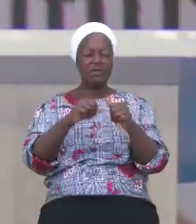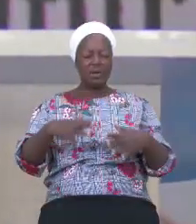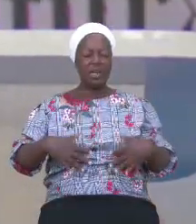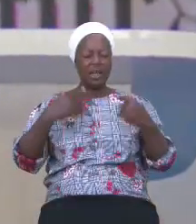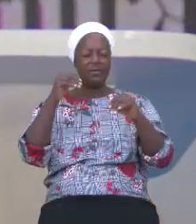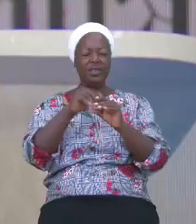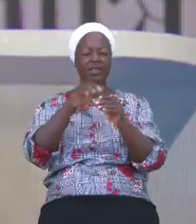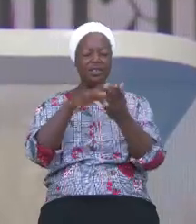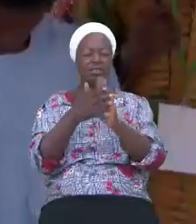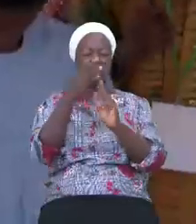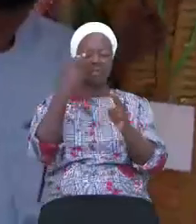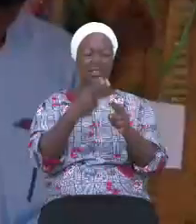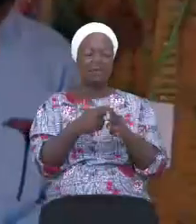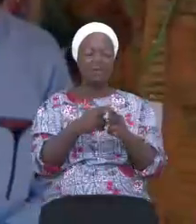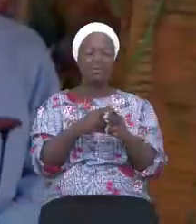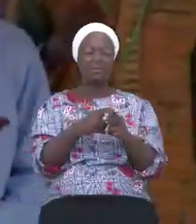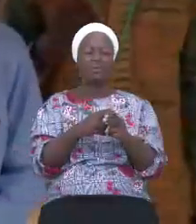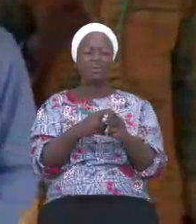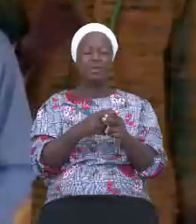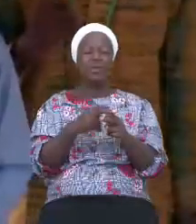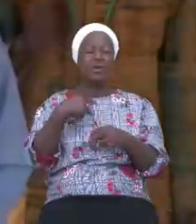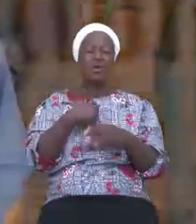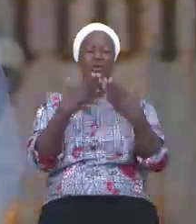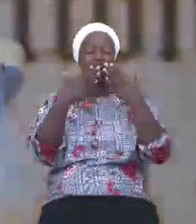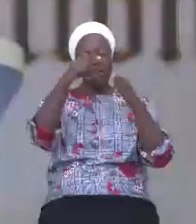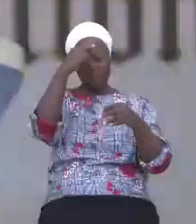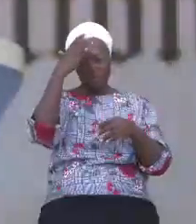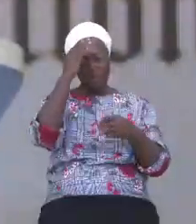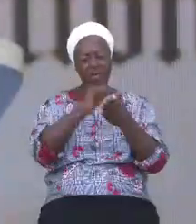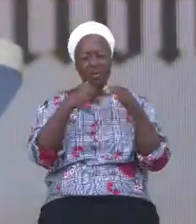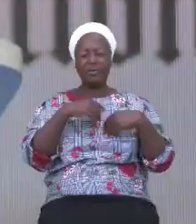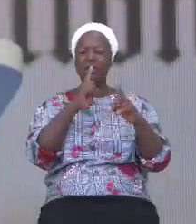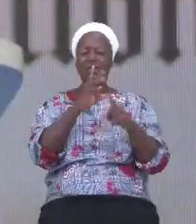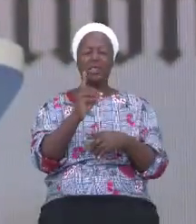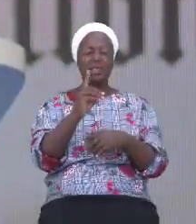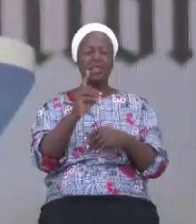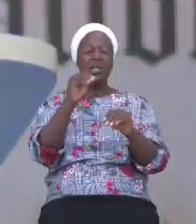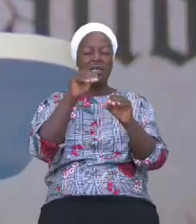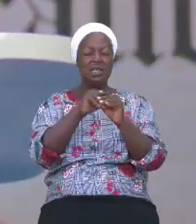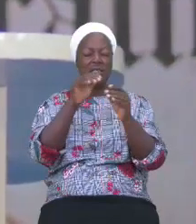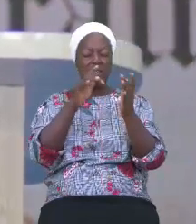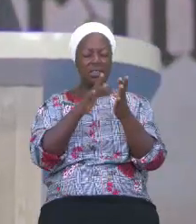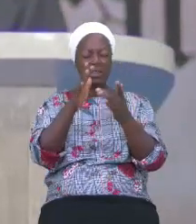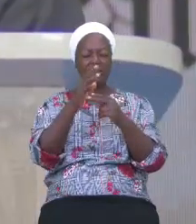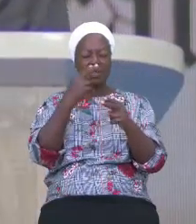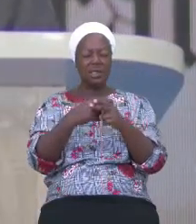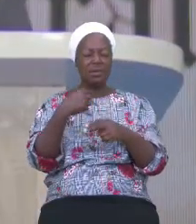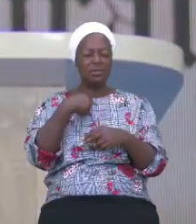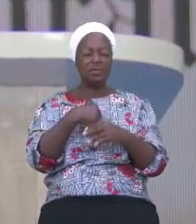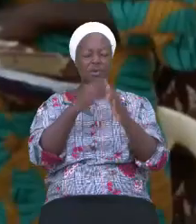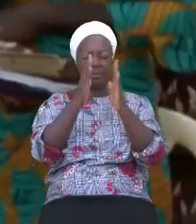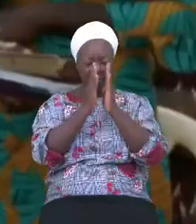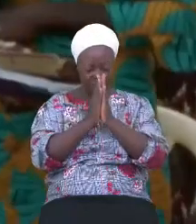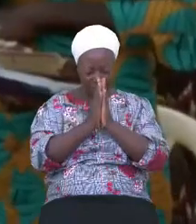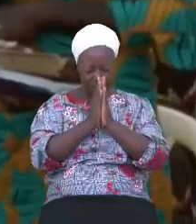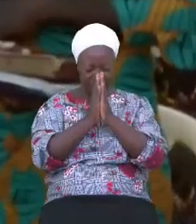in Jesus' name. We thank you because we know you have answered. In Jesus' name we